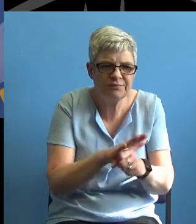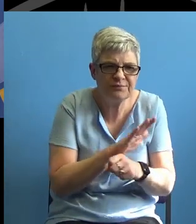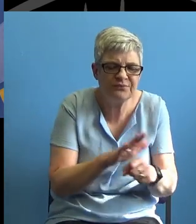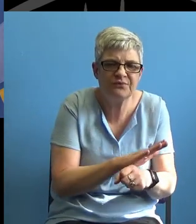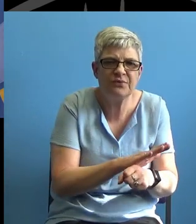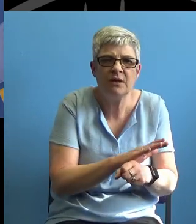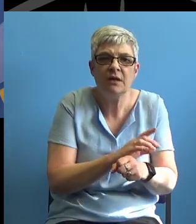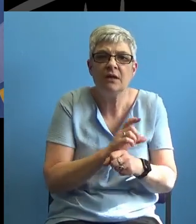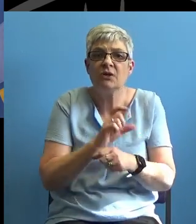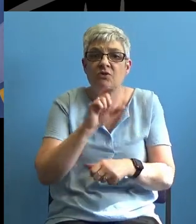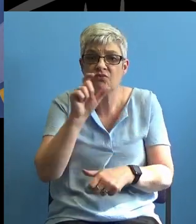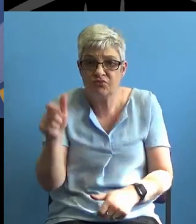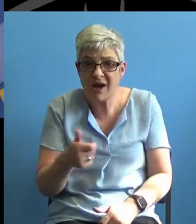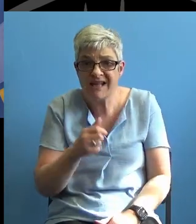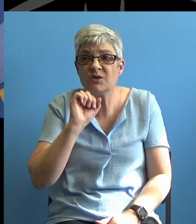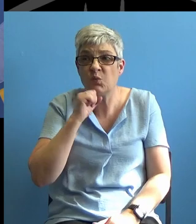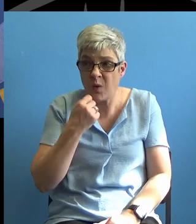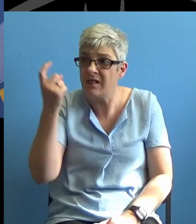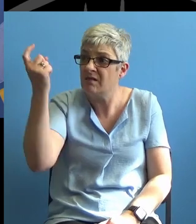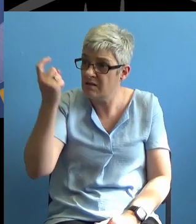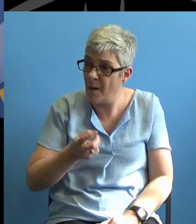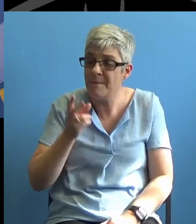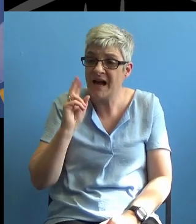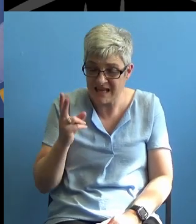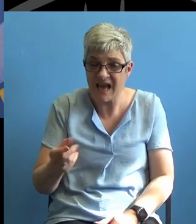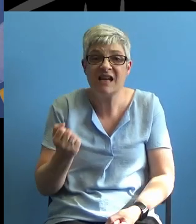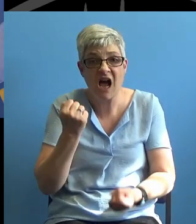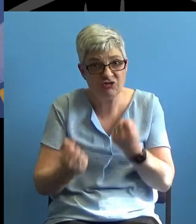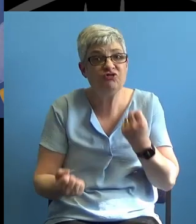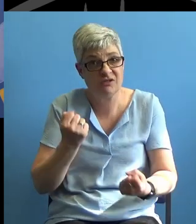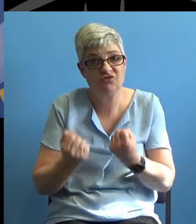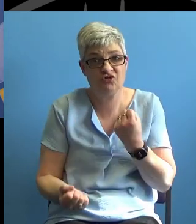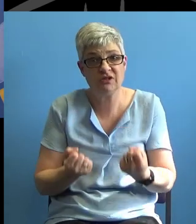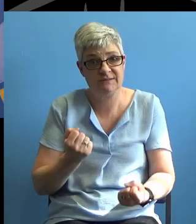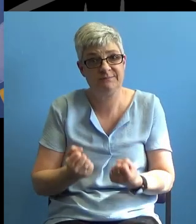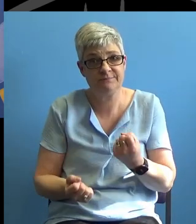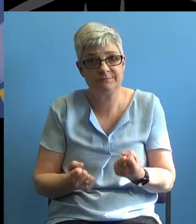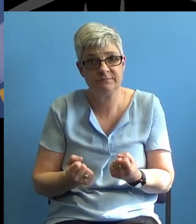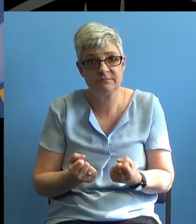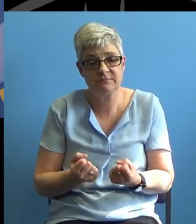reality that Christ is coming again and Christ will judge.